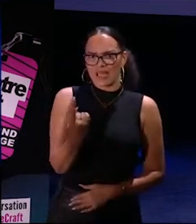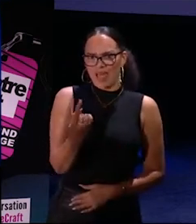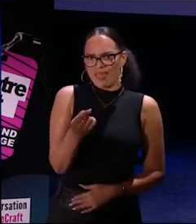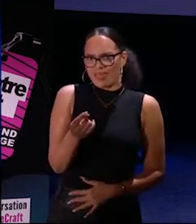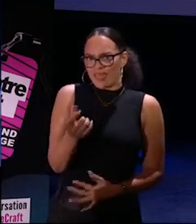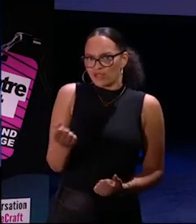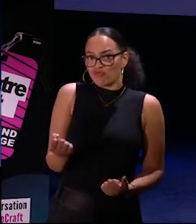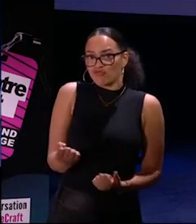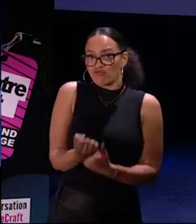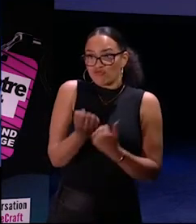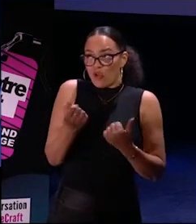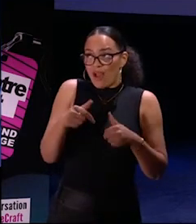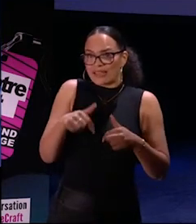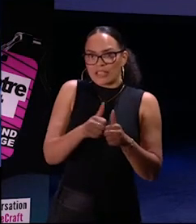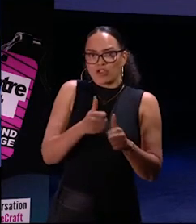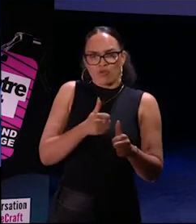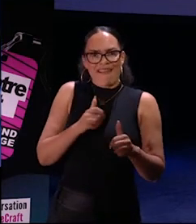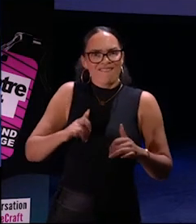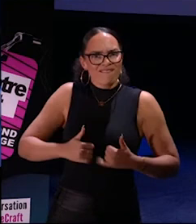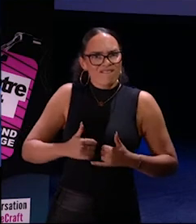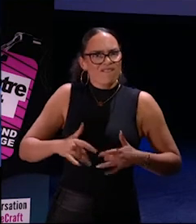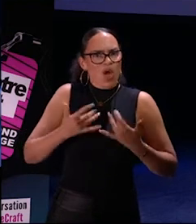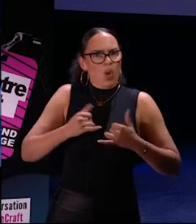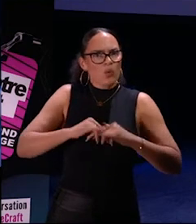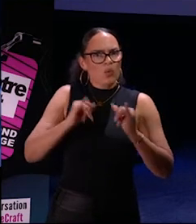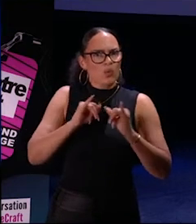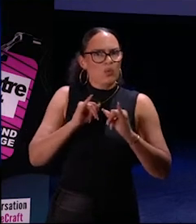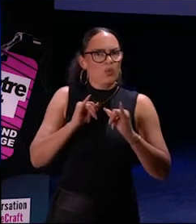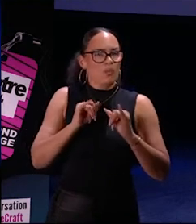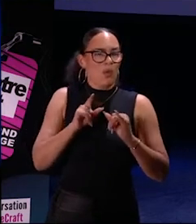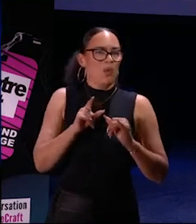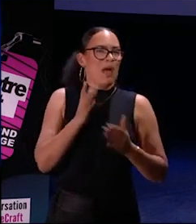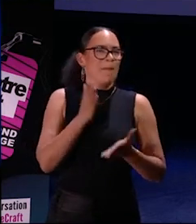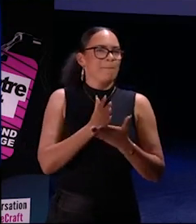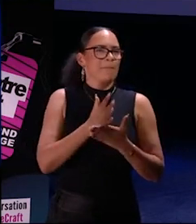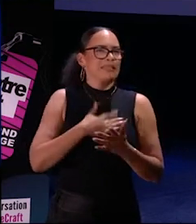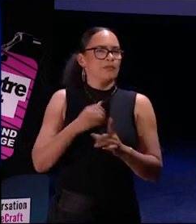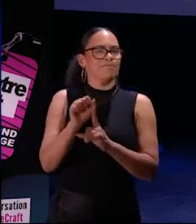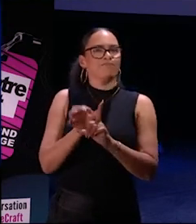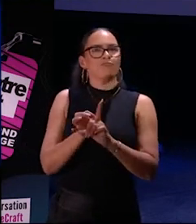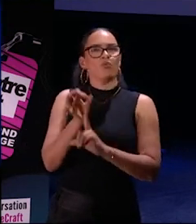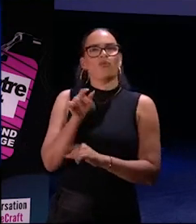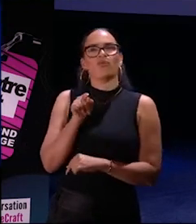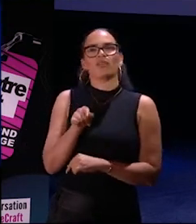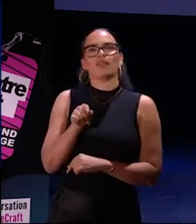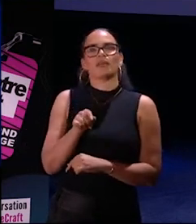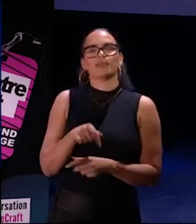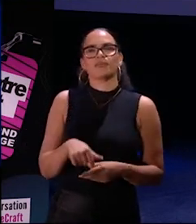by the structures of our industry. So that is something that we do need to work on and make better.